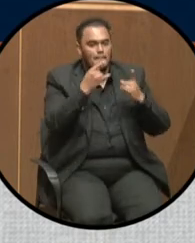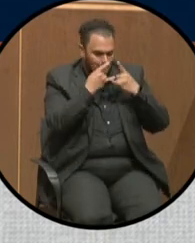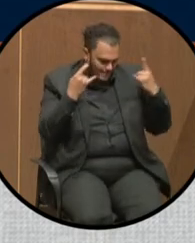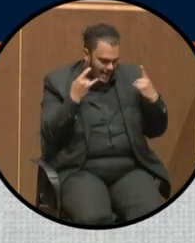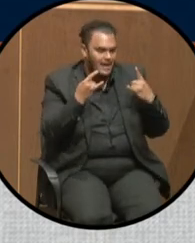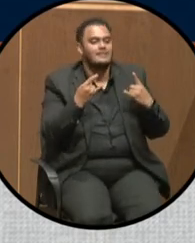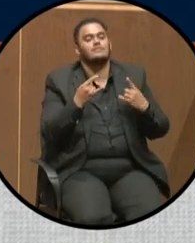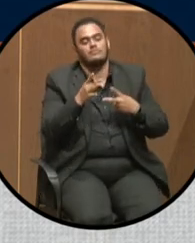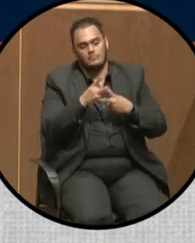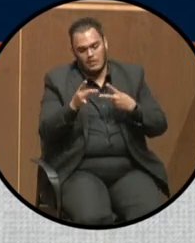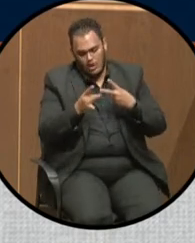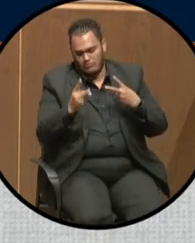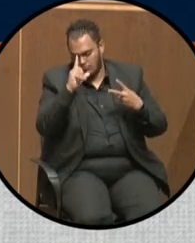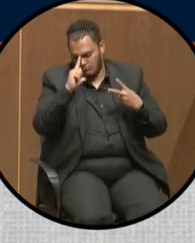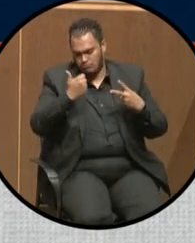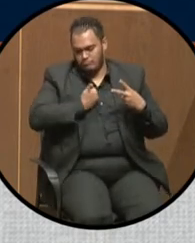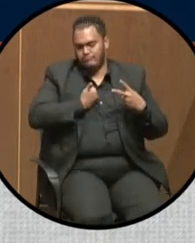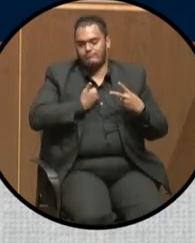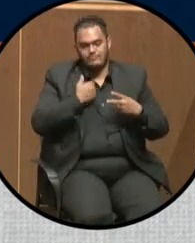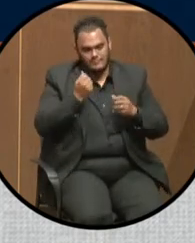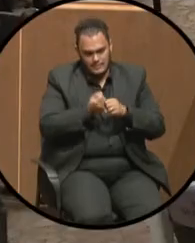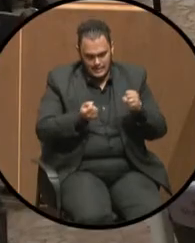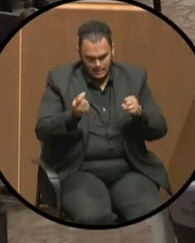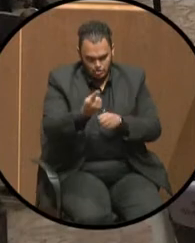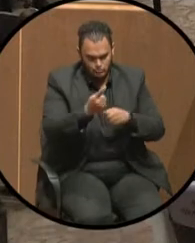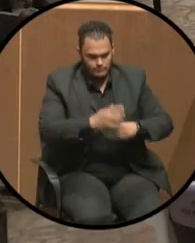year. Thank you. Let's take our next caller.